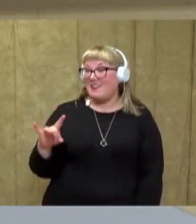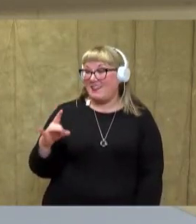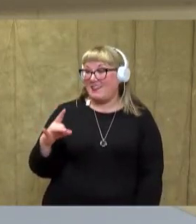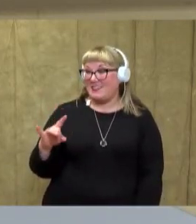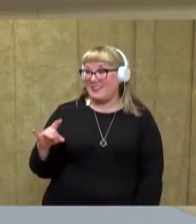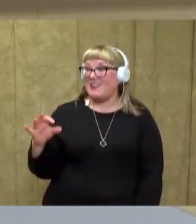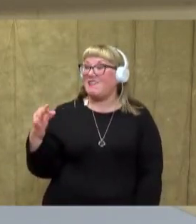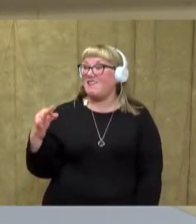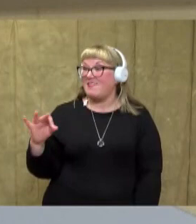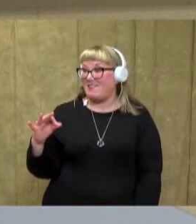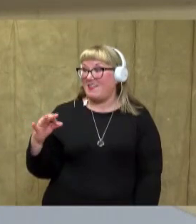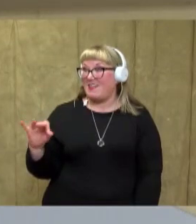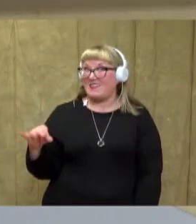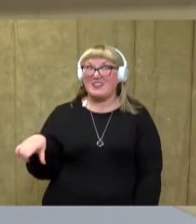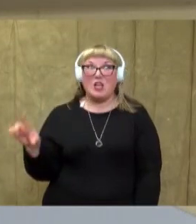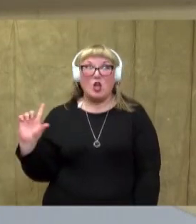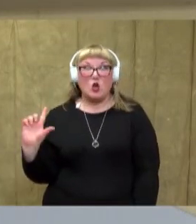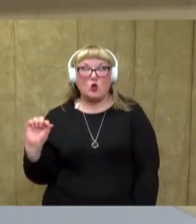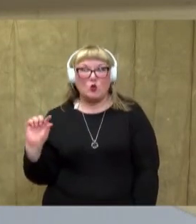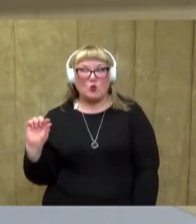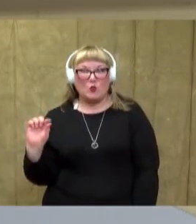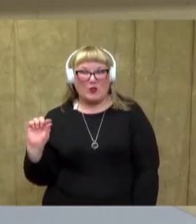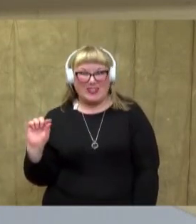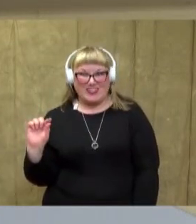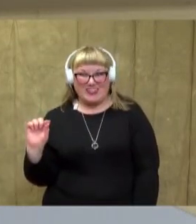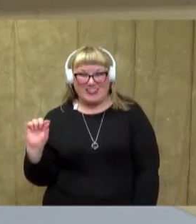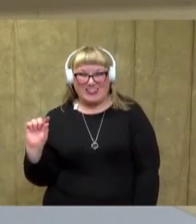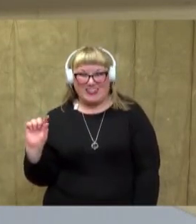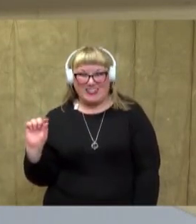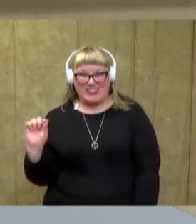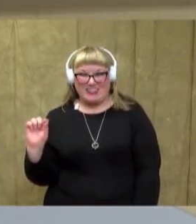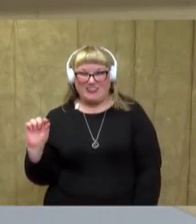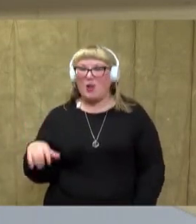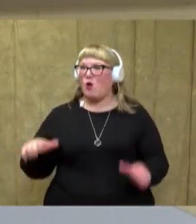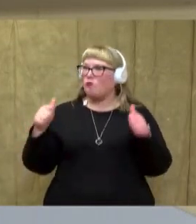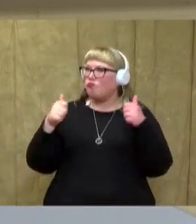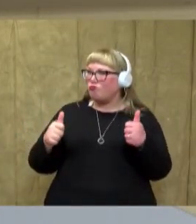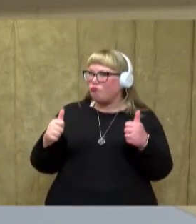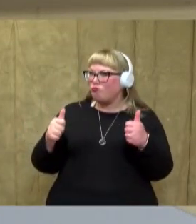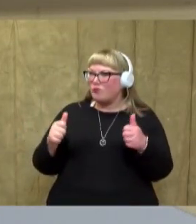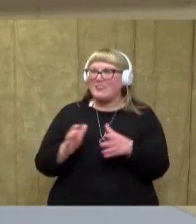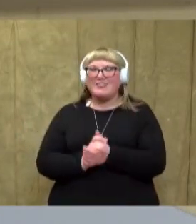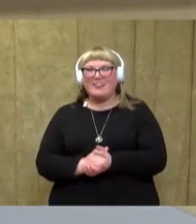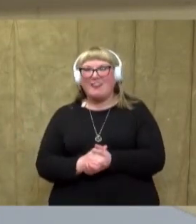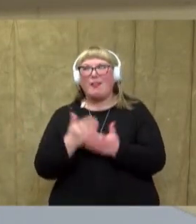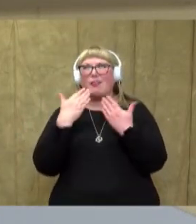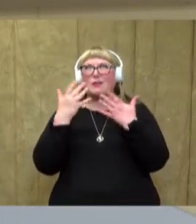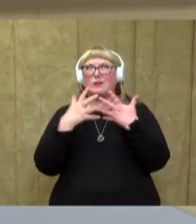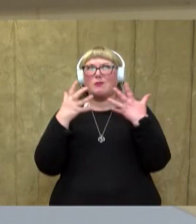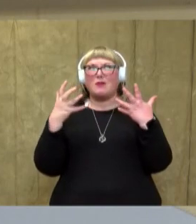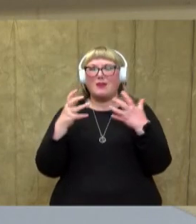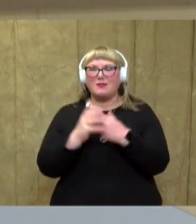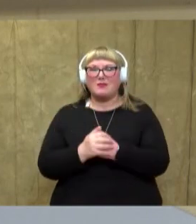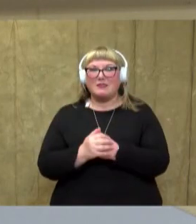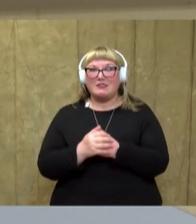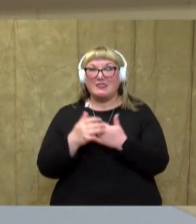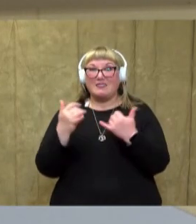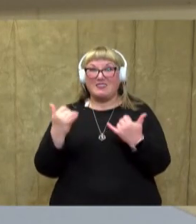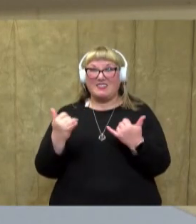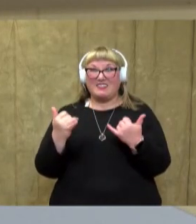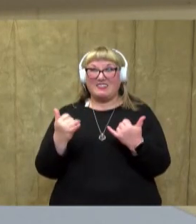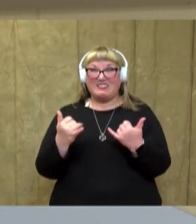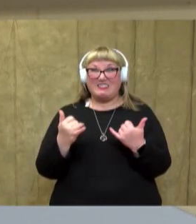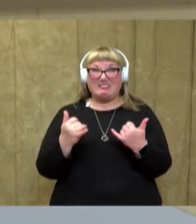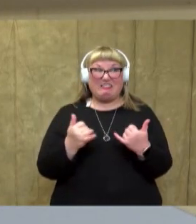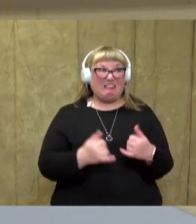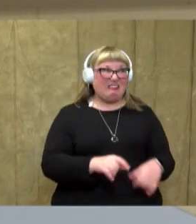17, 18, 19, 20. Awesome job, friends. Thank you so much for helping me with those. Now, our first